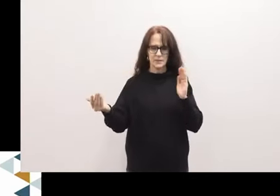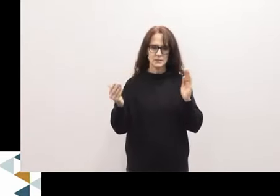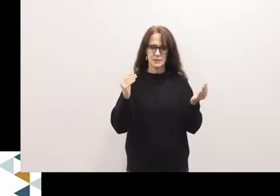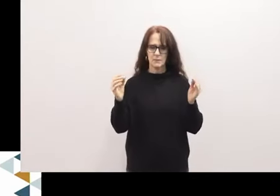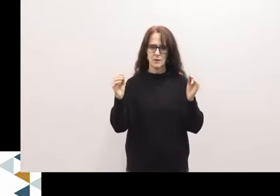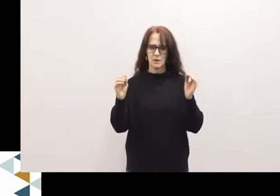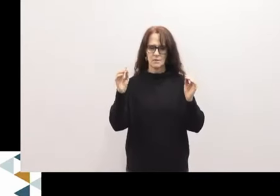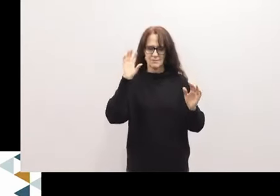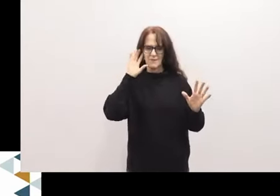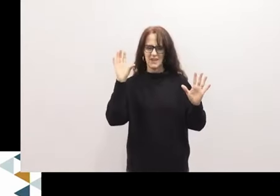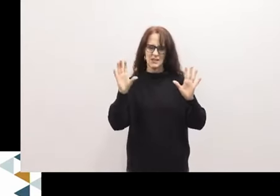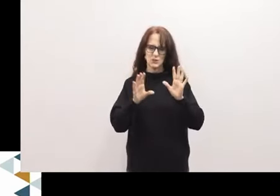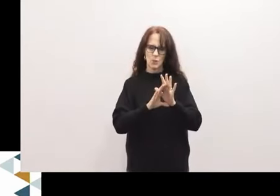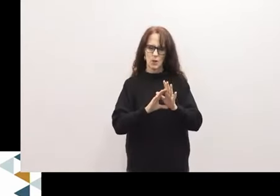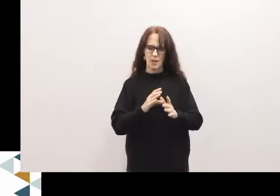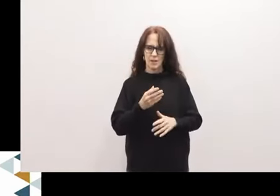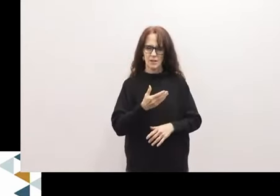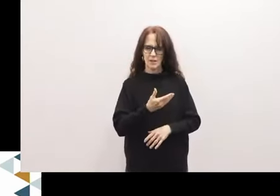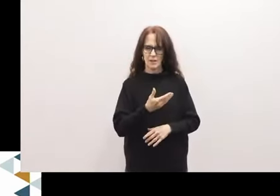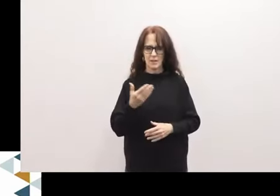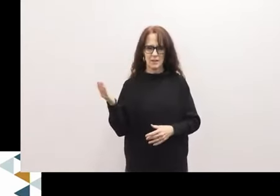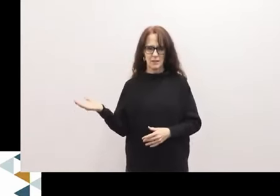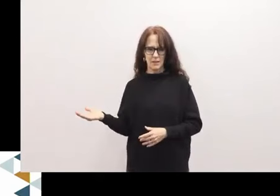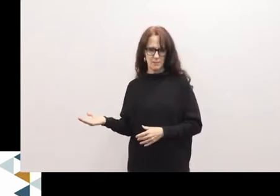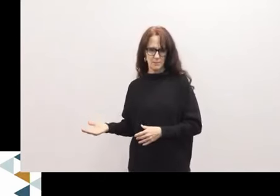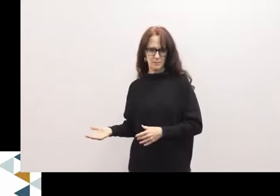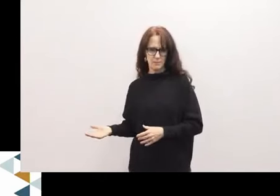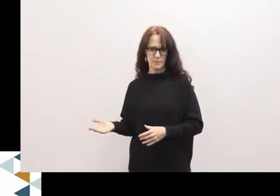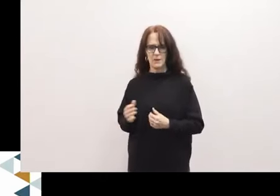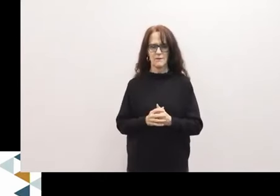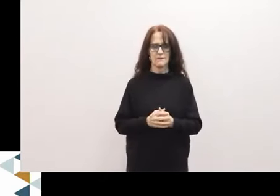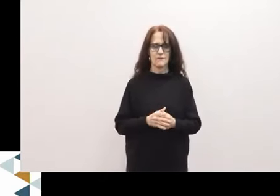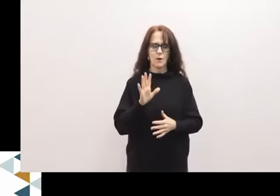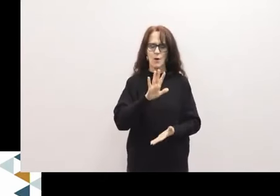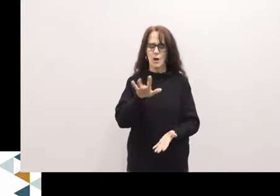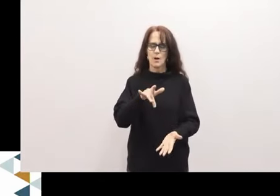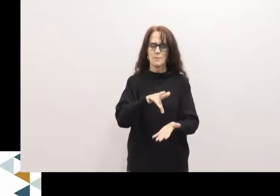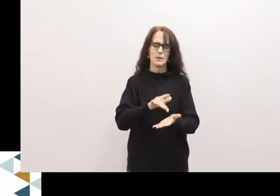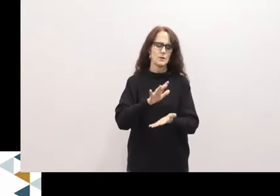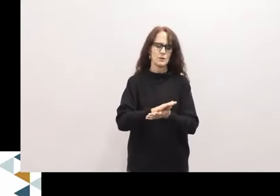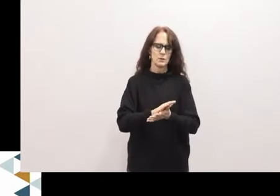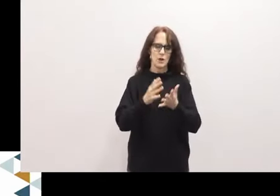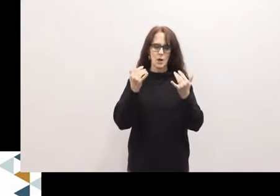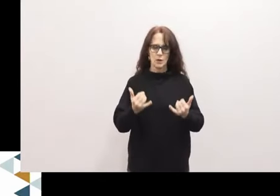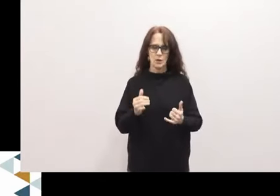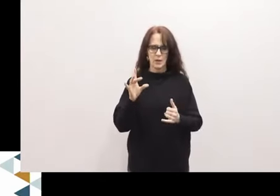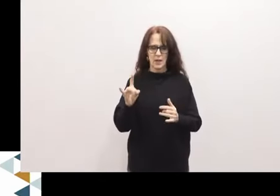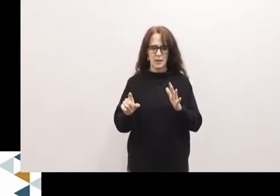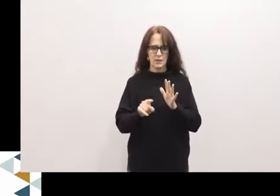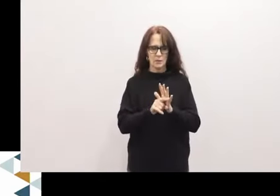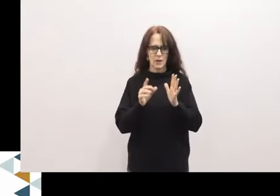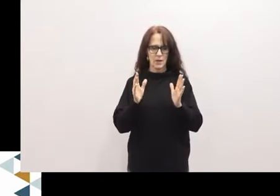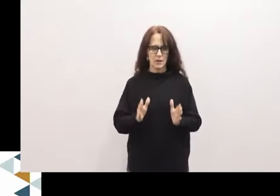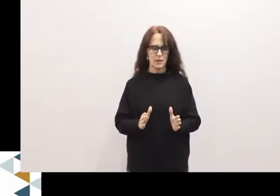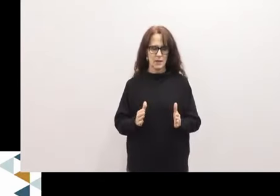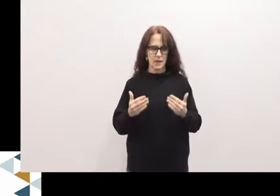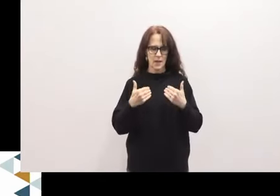in regards to the paths that exist for our middle schoolers. Our current eighth graders, they had